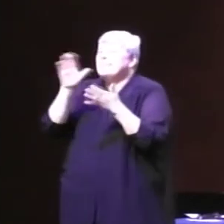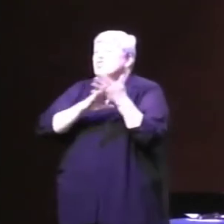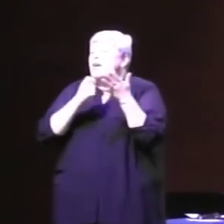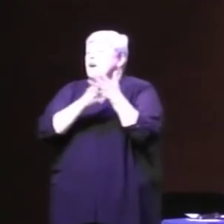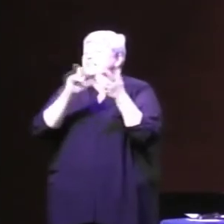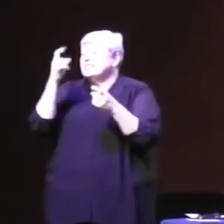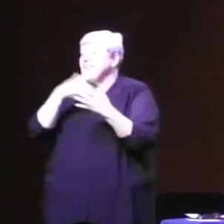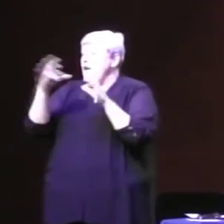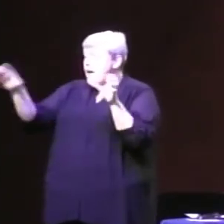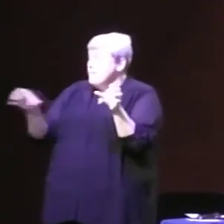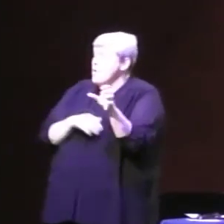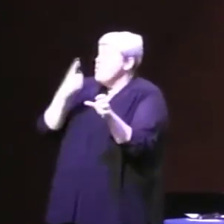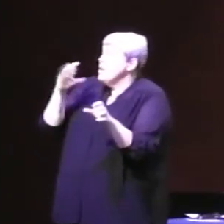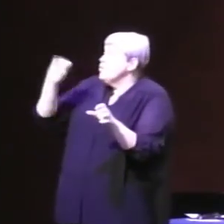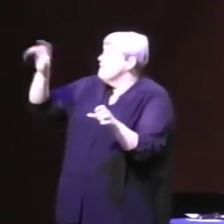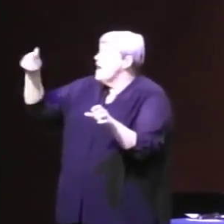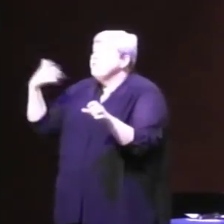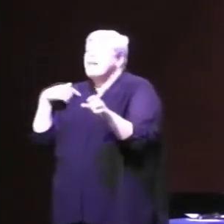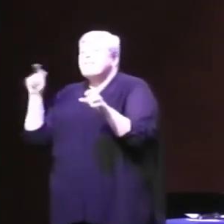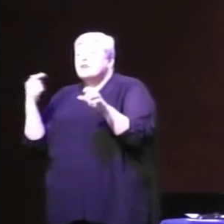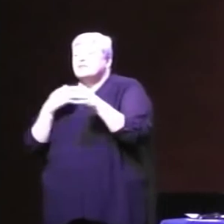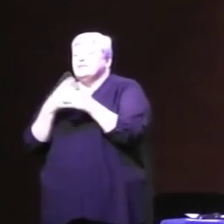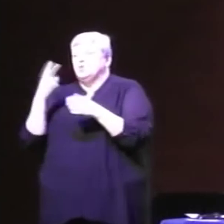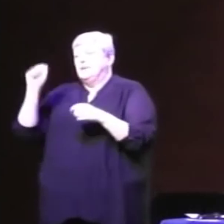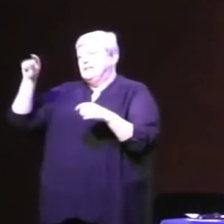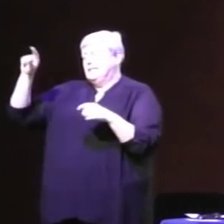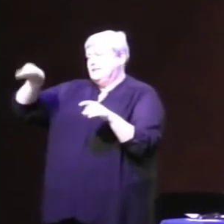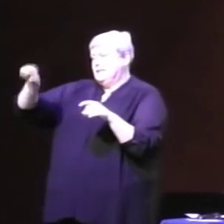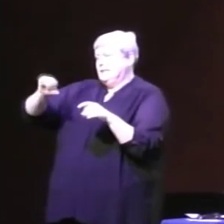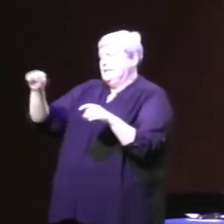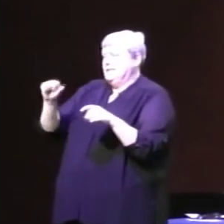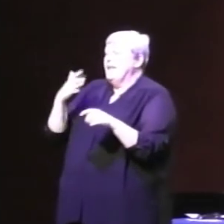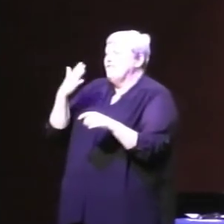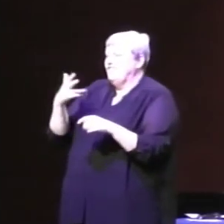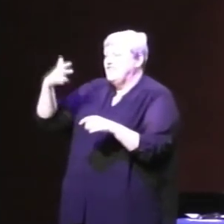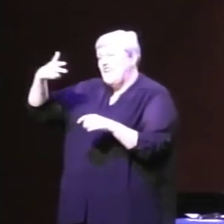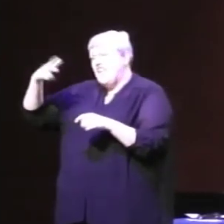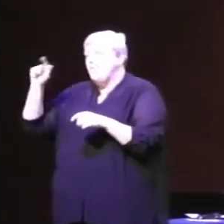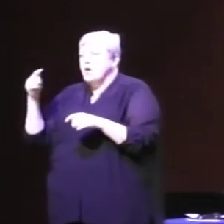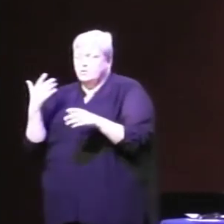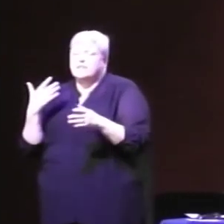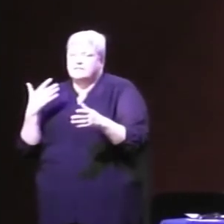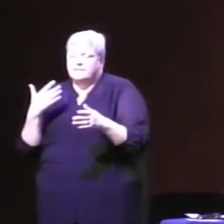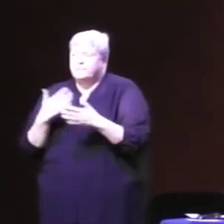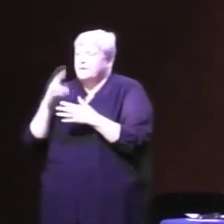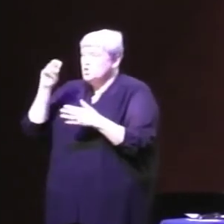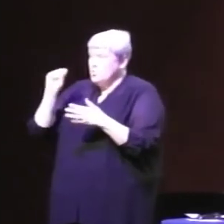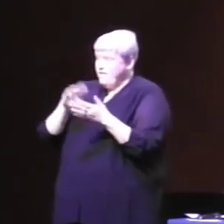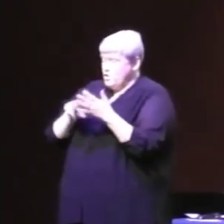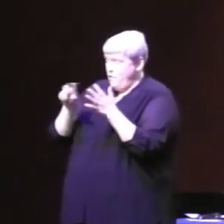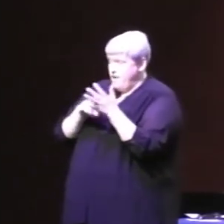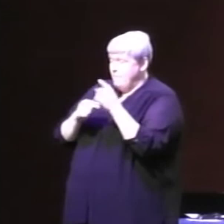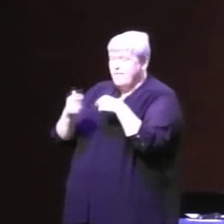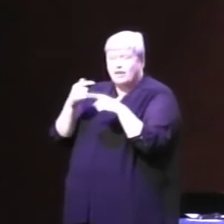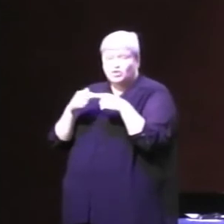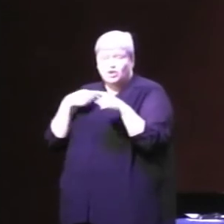employed 105,000 staff. In 2016, it employs 58,000 staff. On the 12th of November last year, they published a